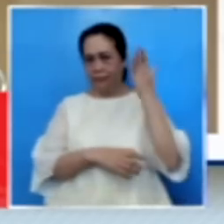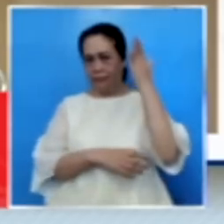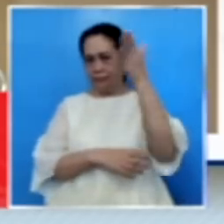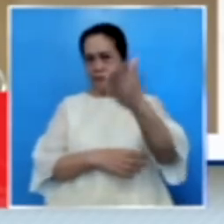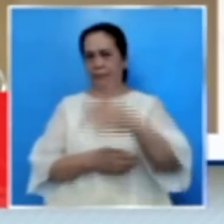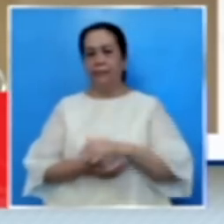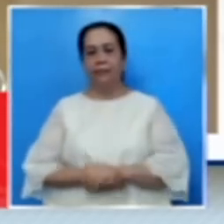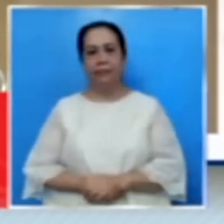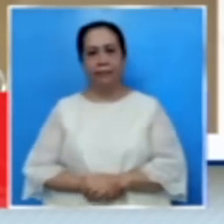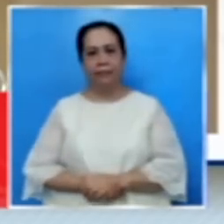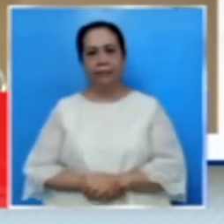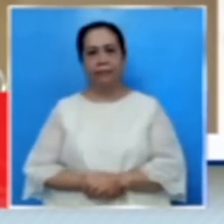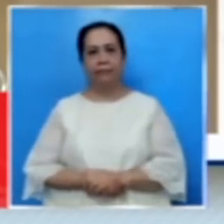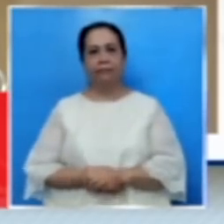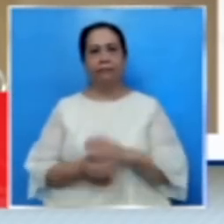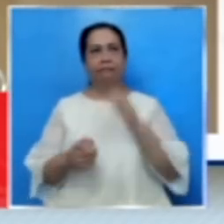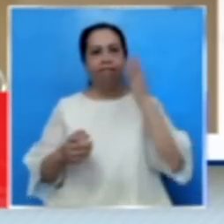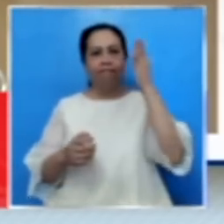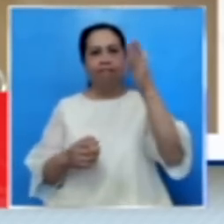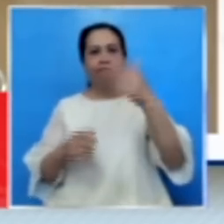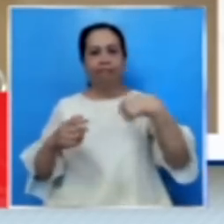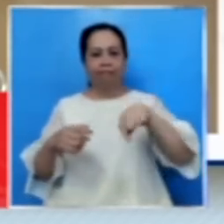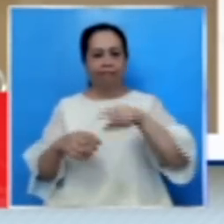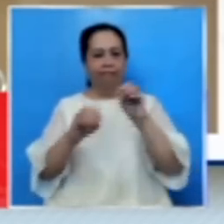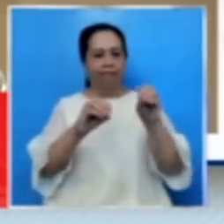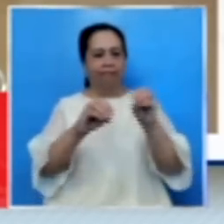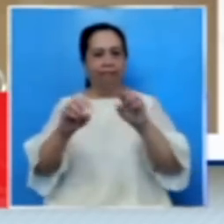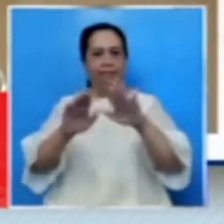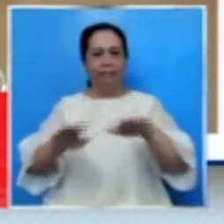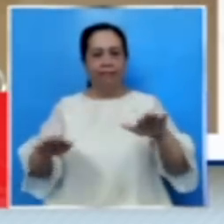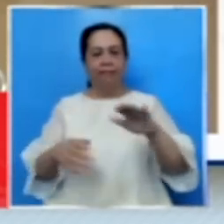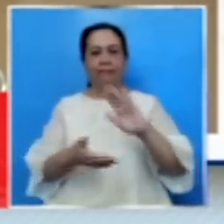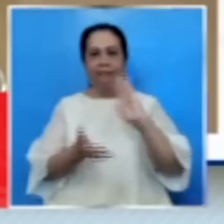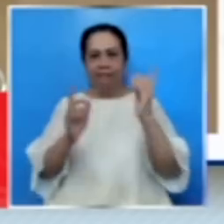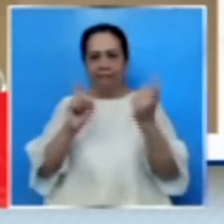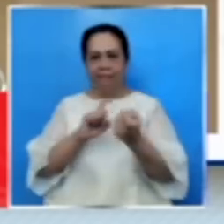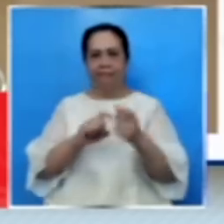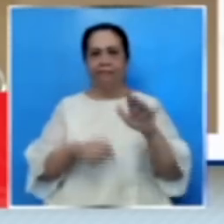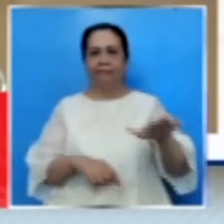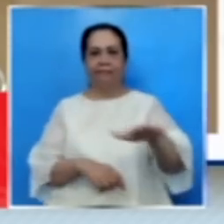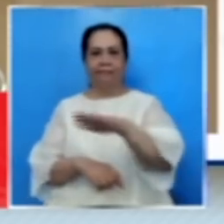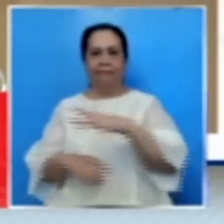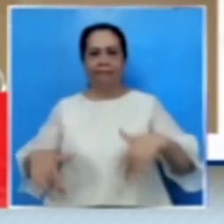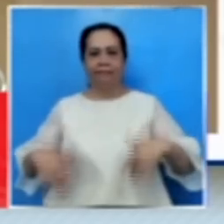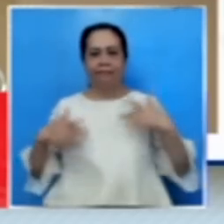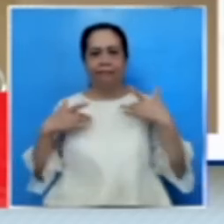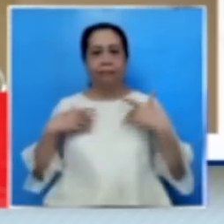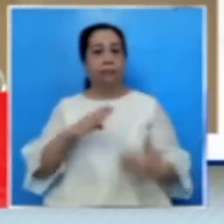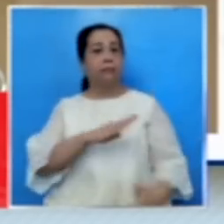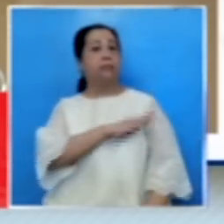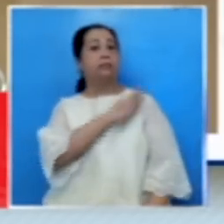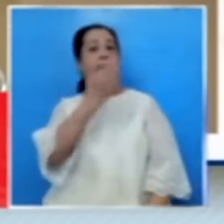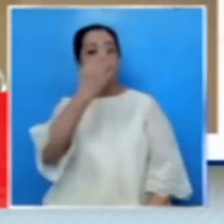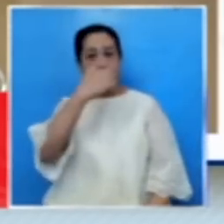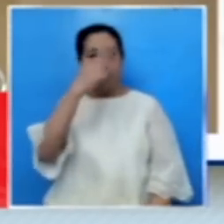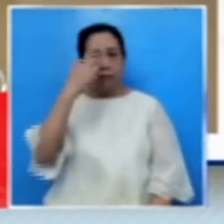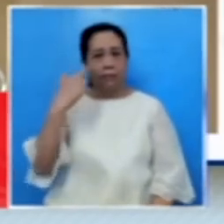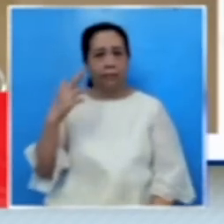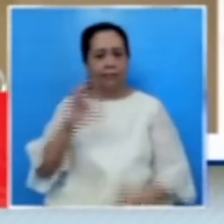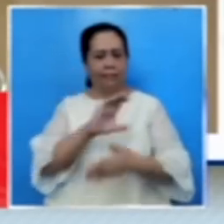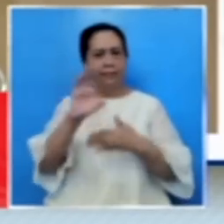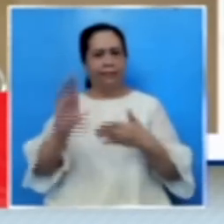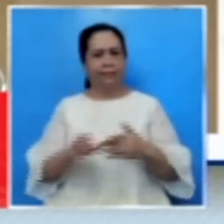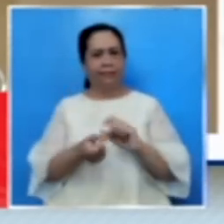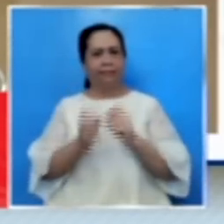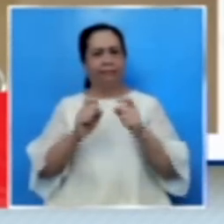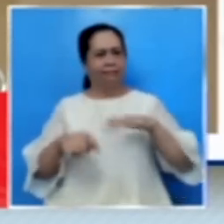and shape our children's future. The bravery of Rizal completes the fabric